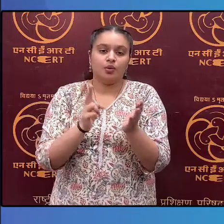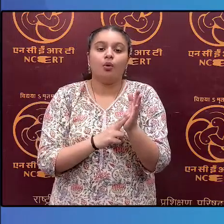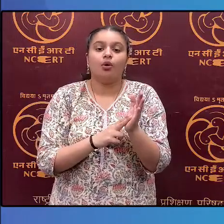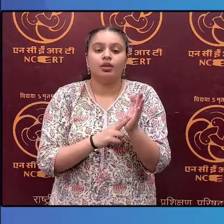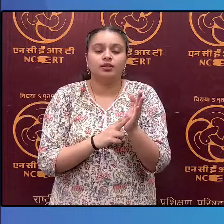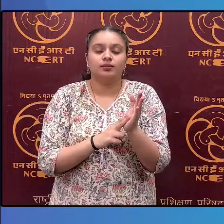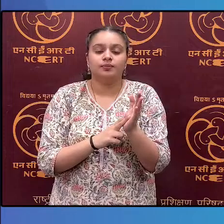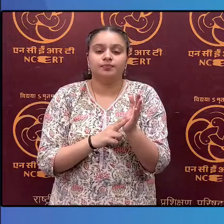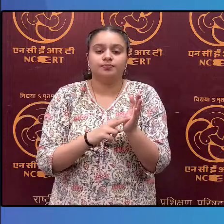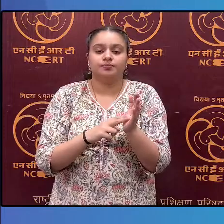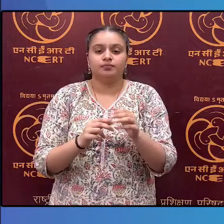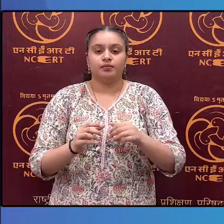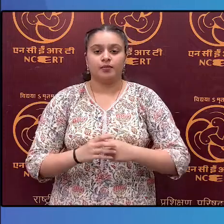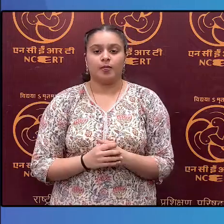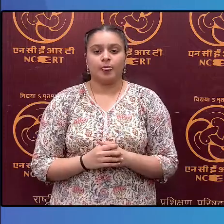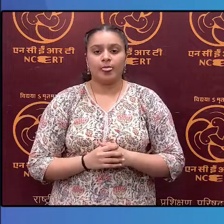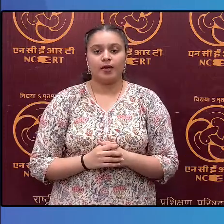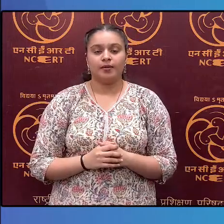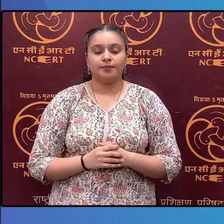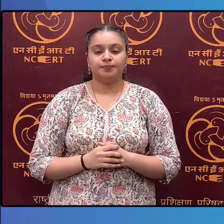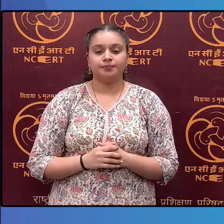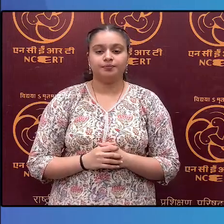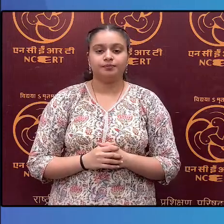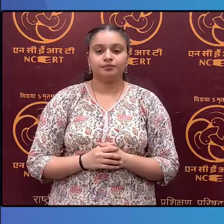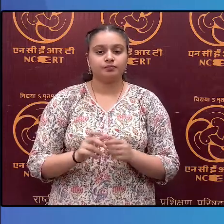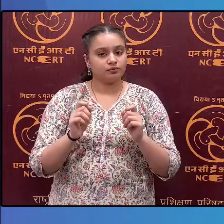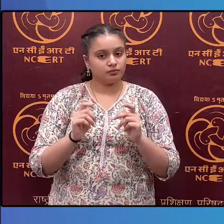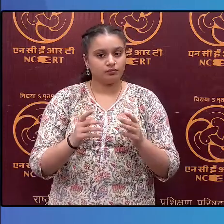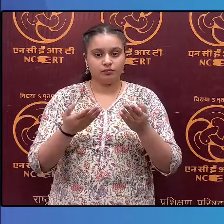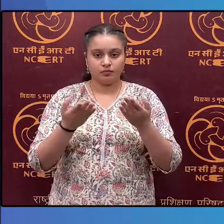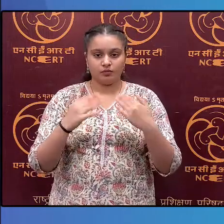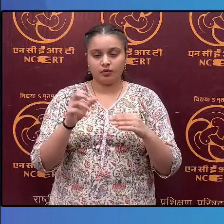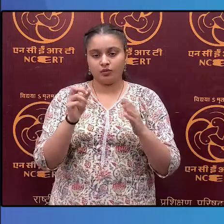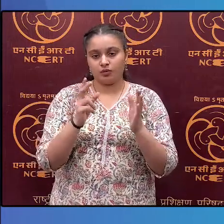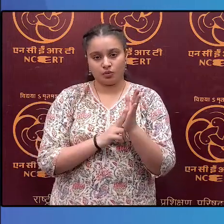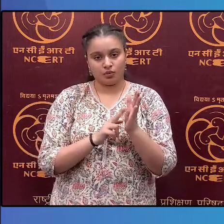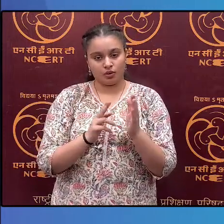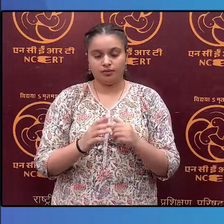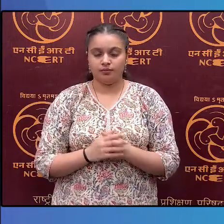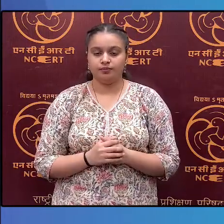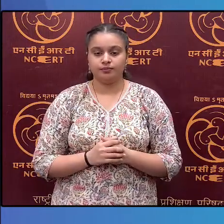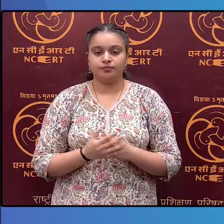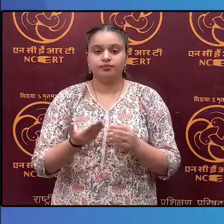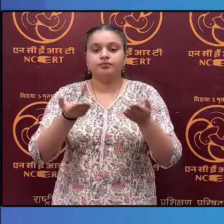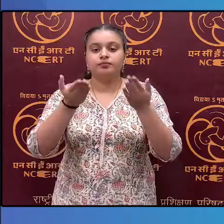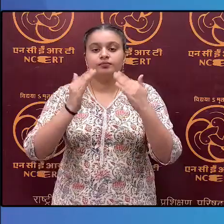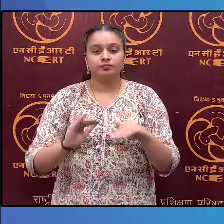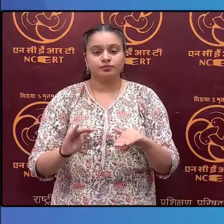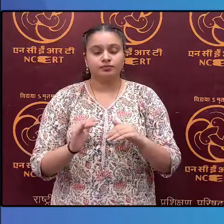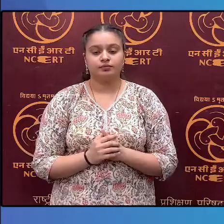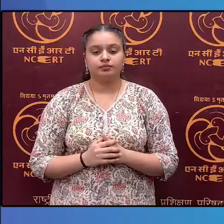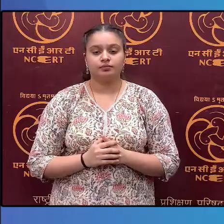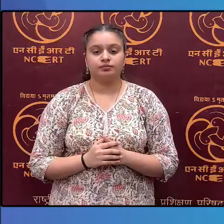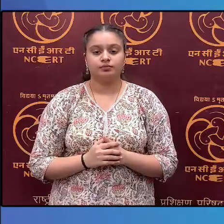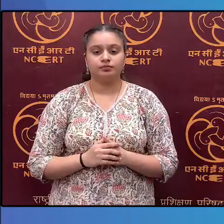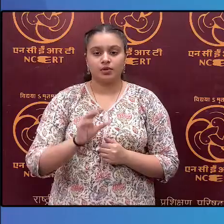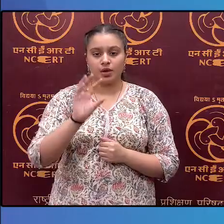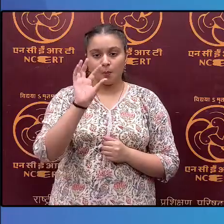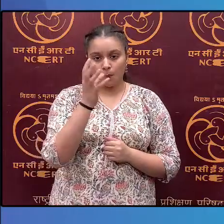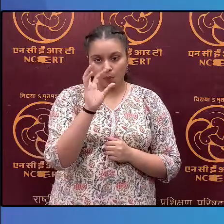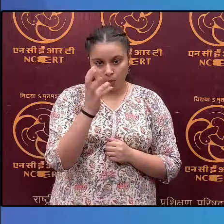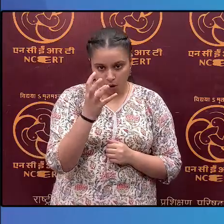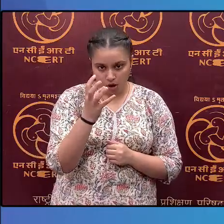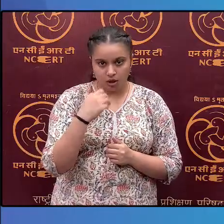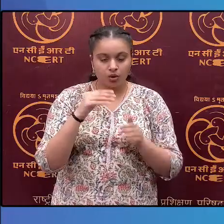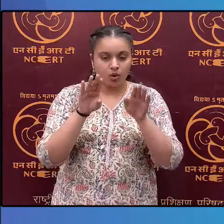out. The one answer we are left with on. Okay, so we will fill on here. Moving on, there is ball and a